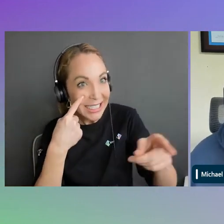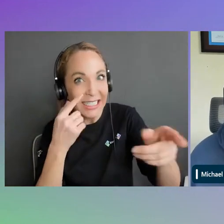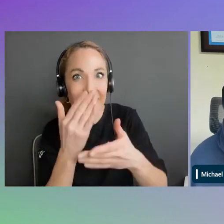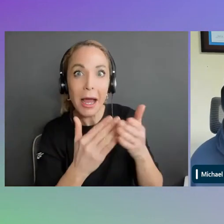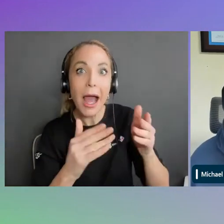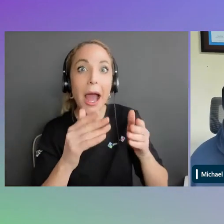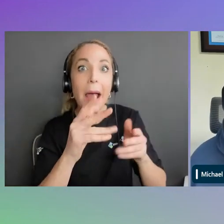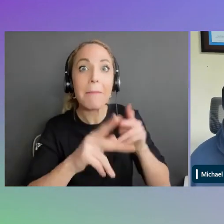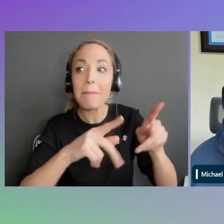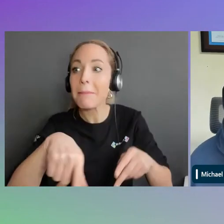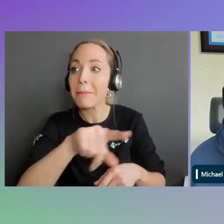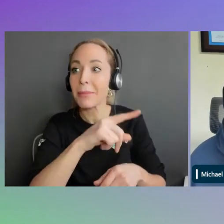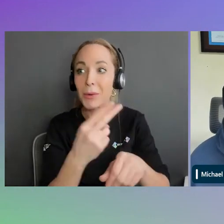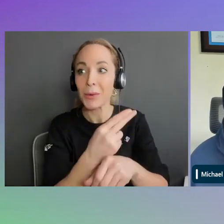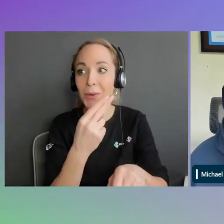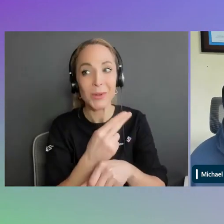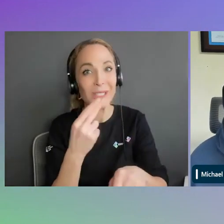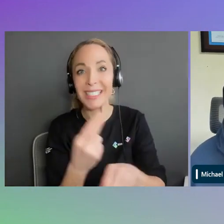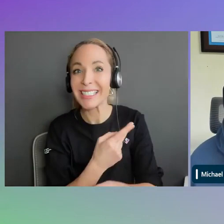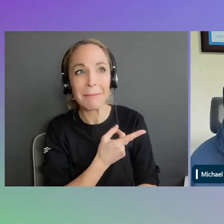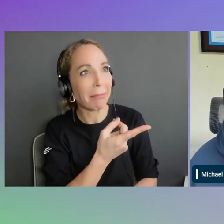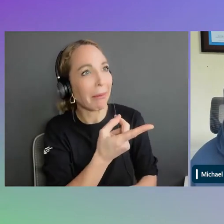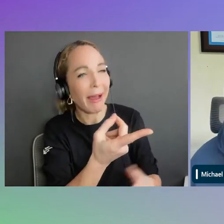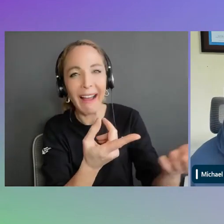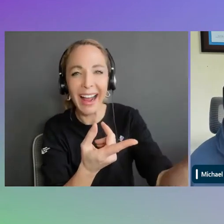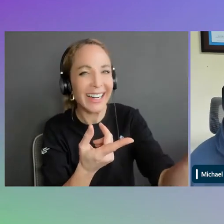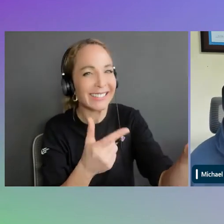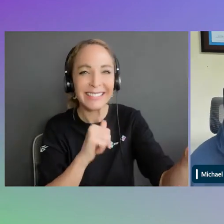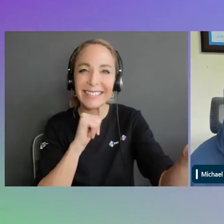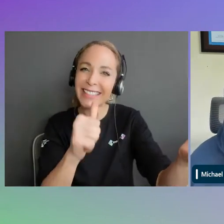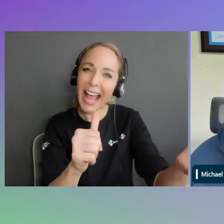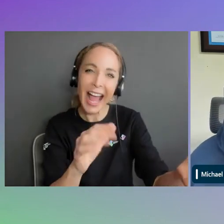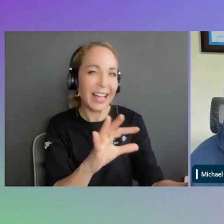it's messing up with accessibility